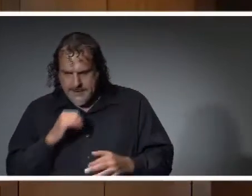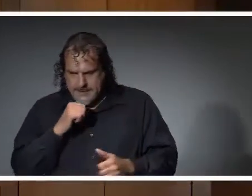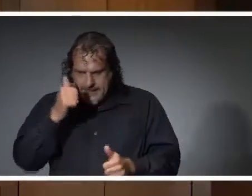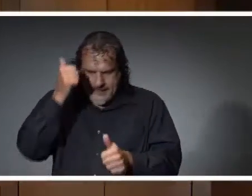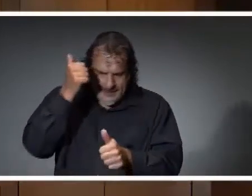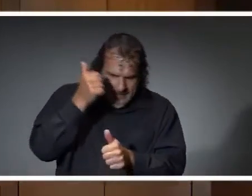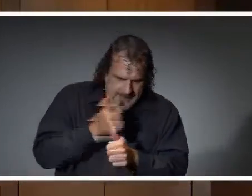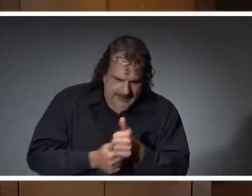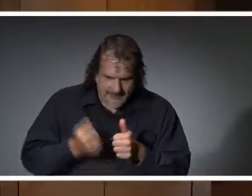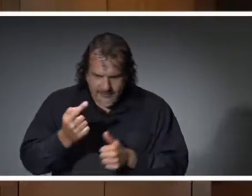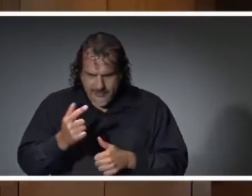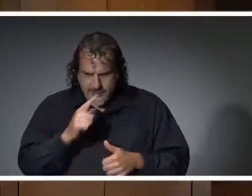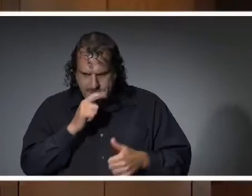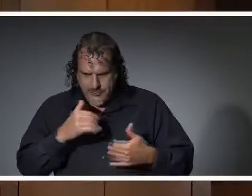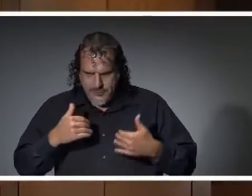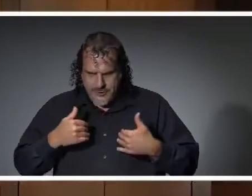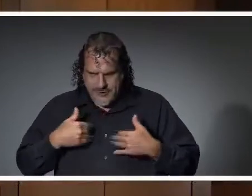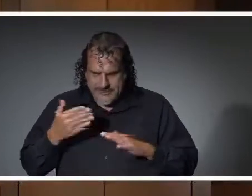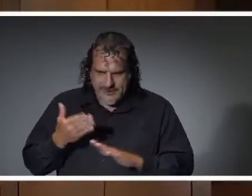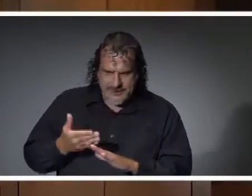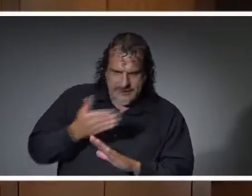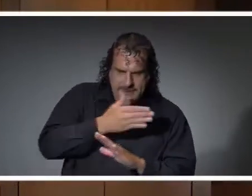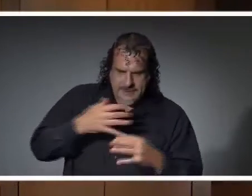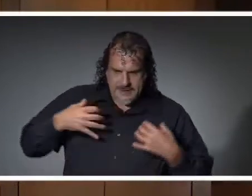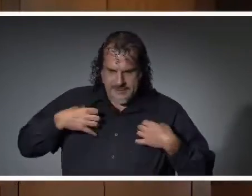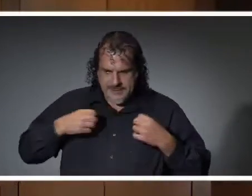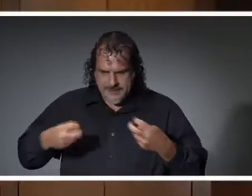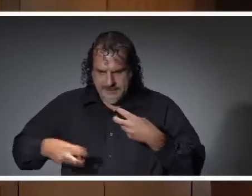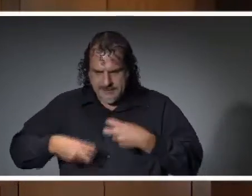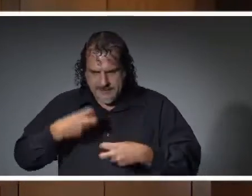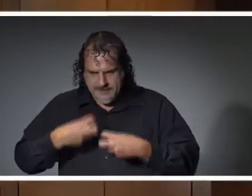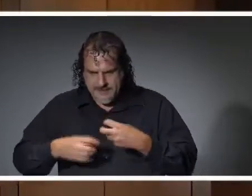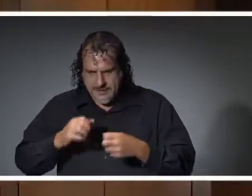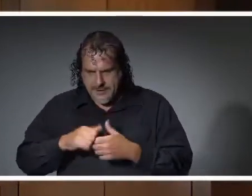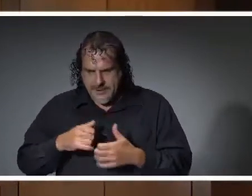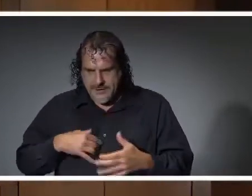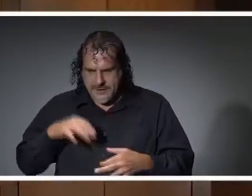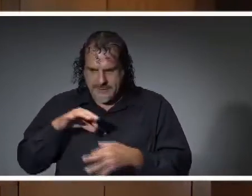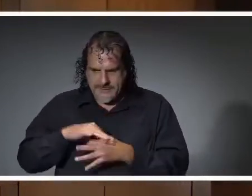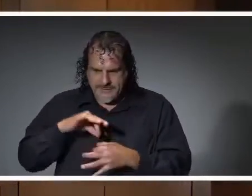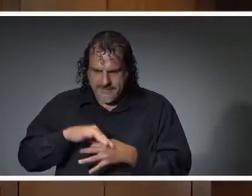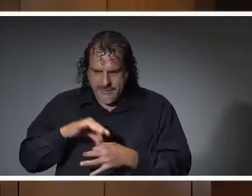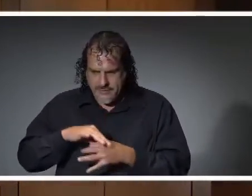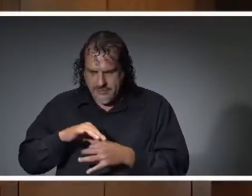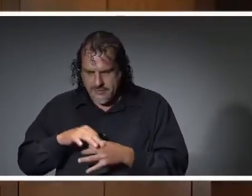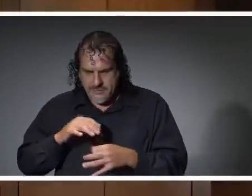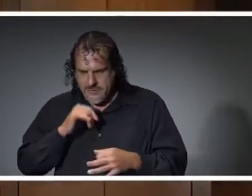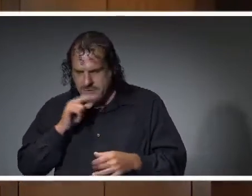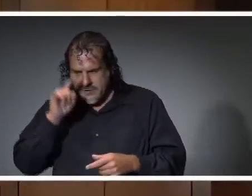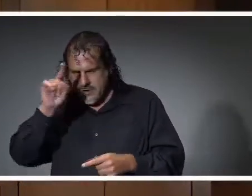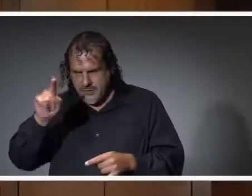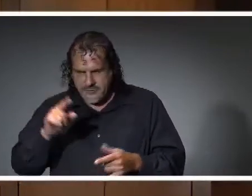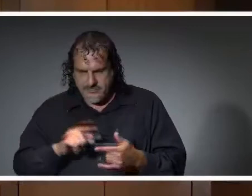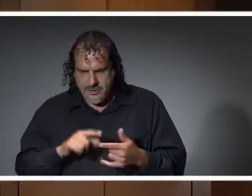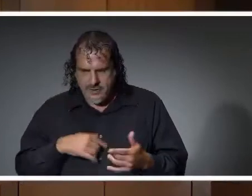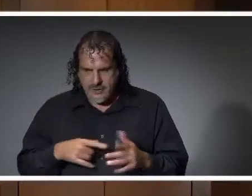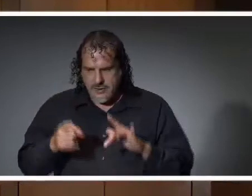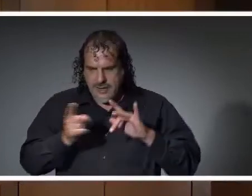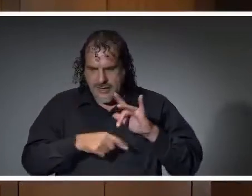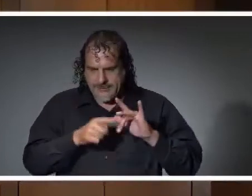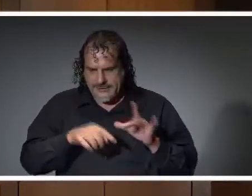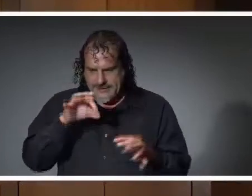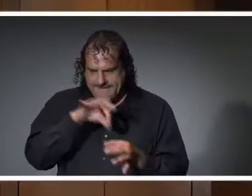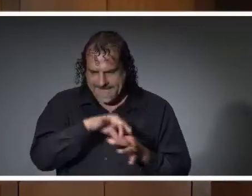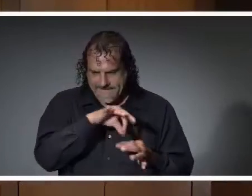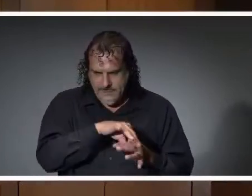a pre-existing condition is allowed to vote absentee. I wanted to ask,